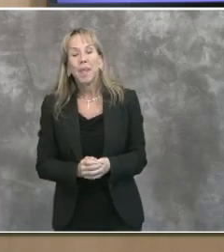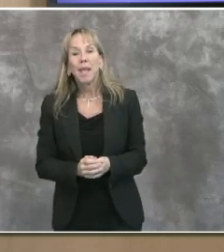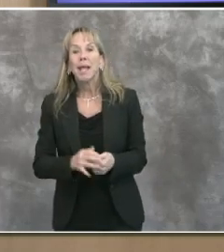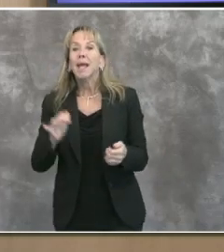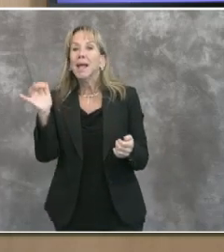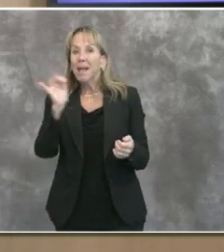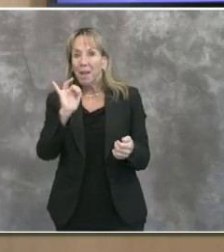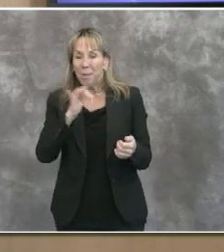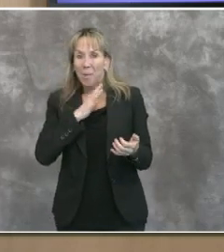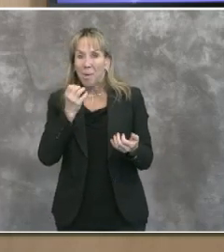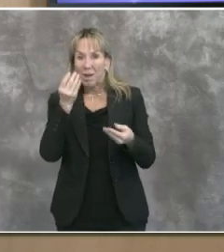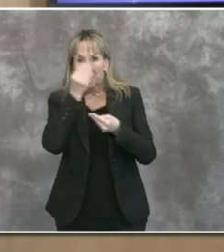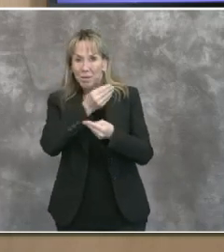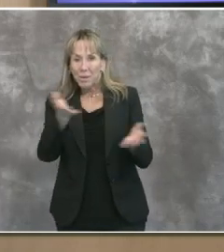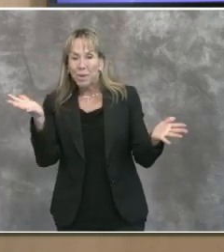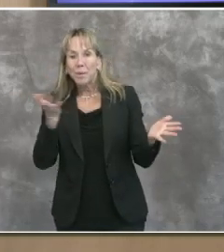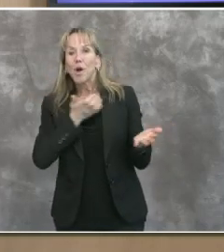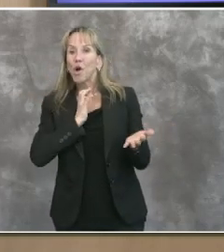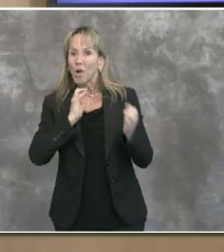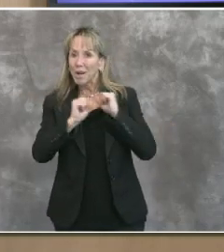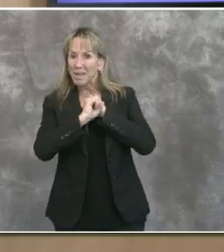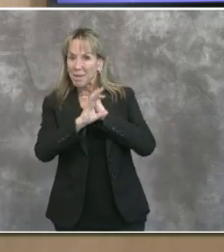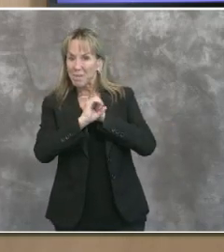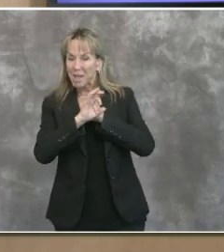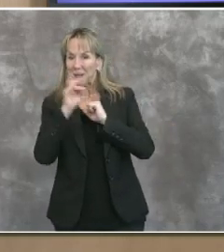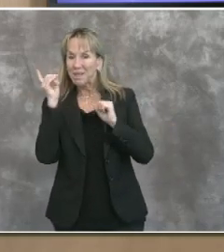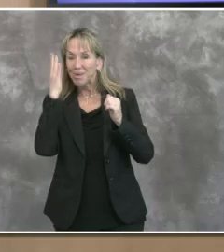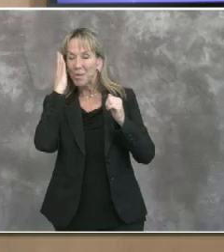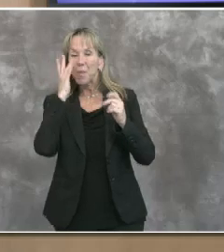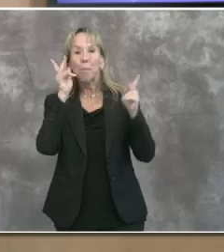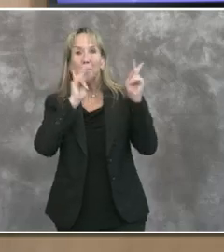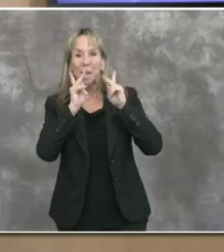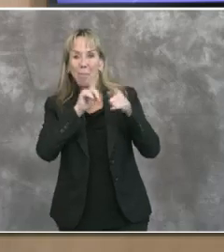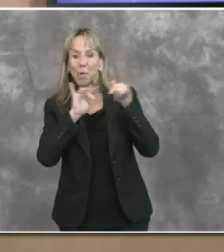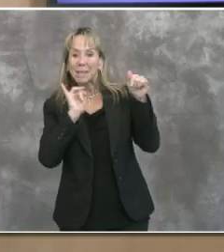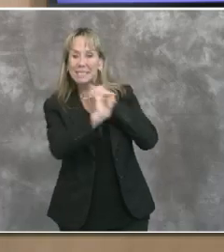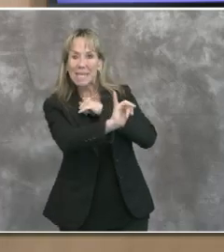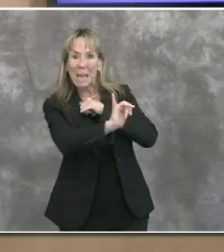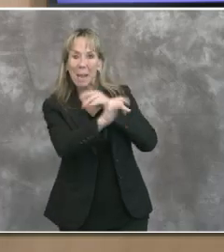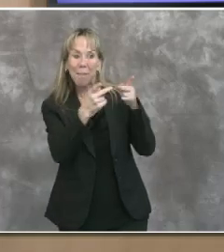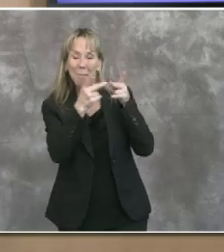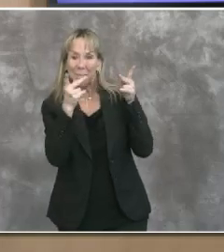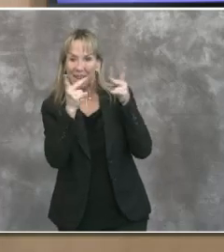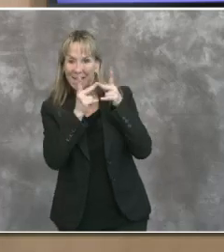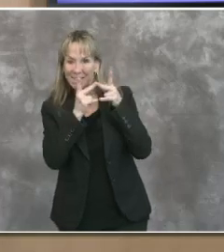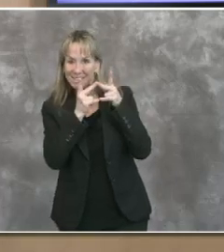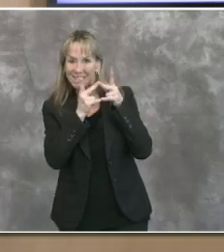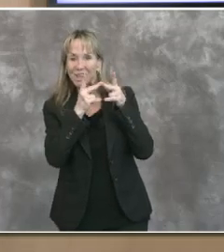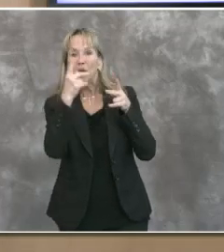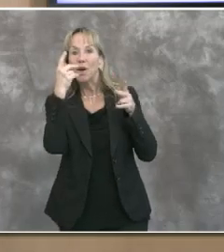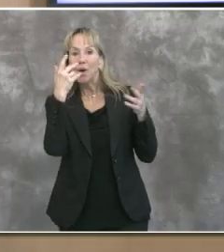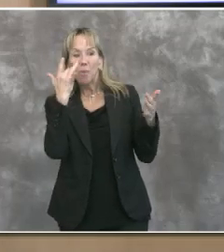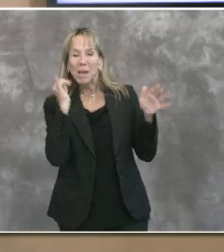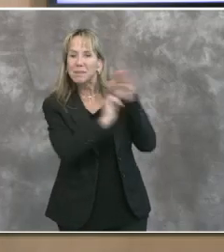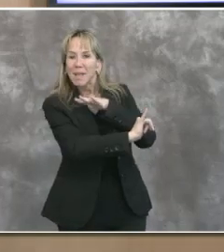remind all of you about our campaign to get people to stay in place for someone they love.